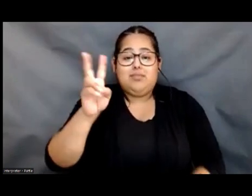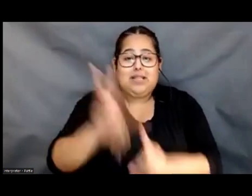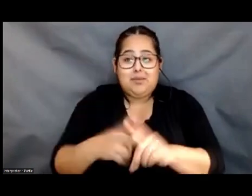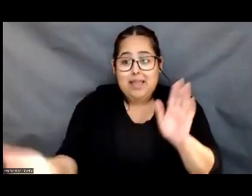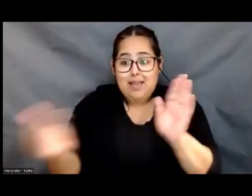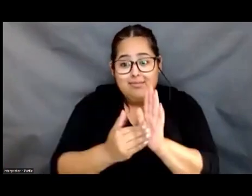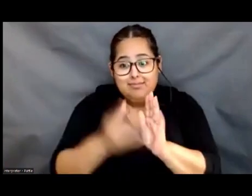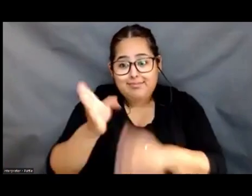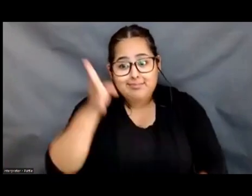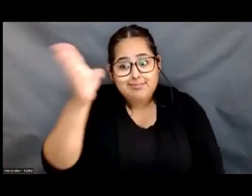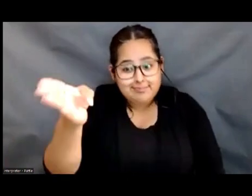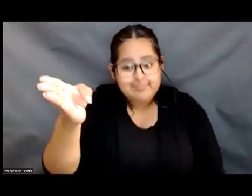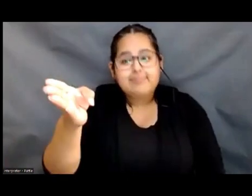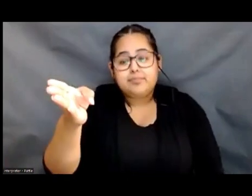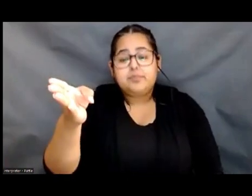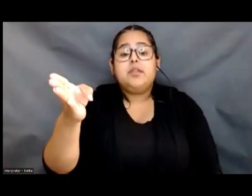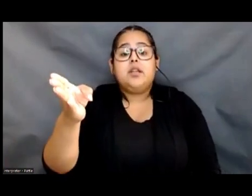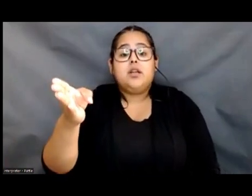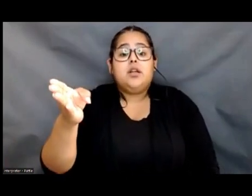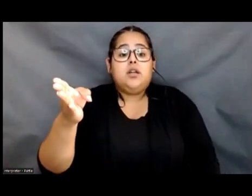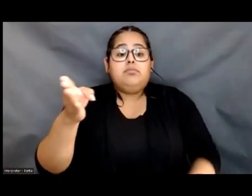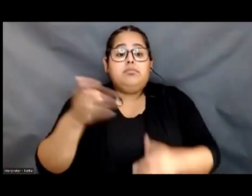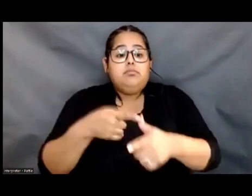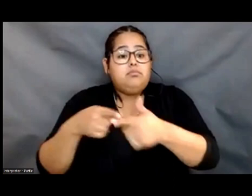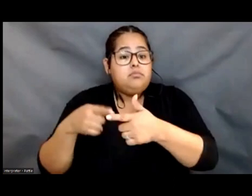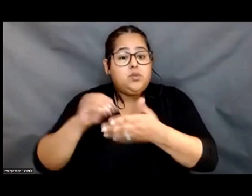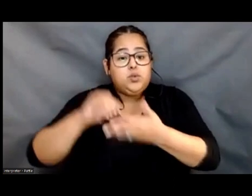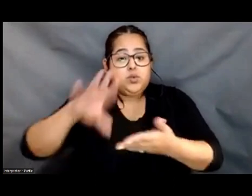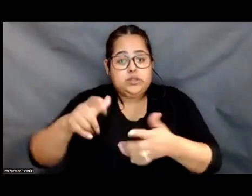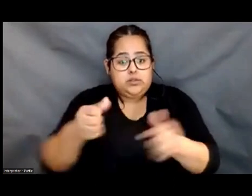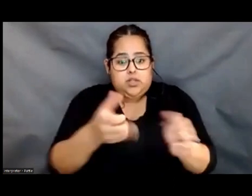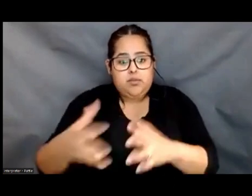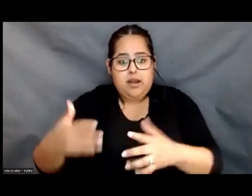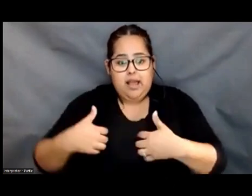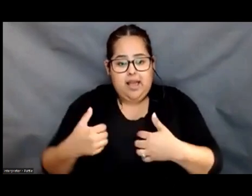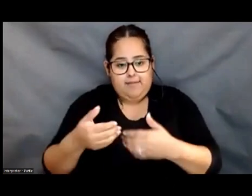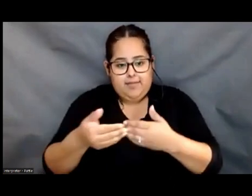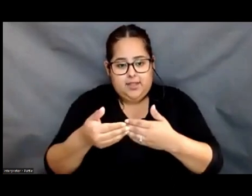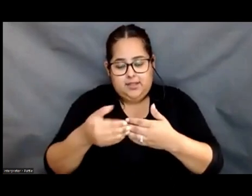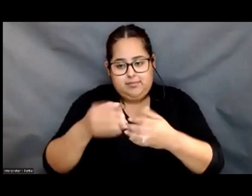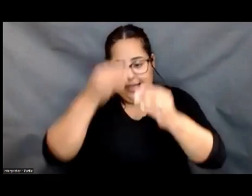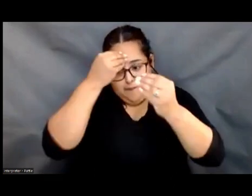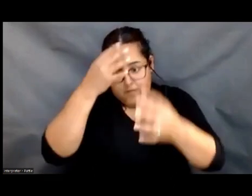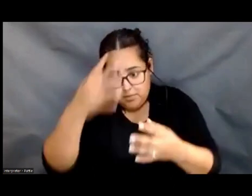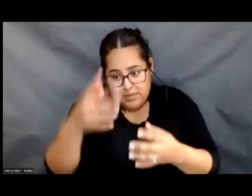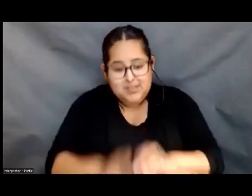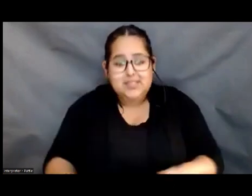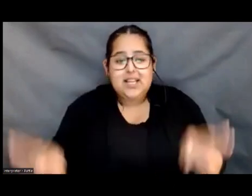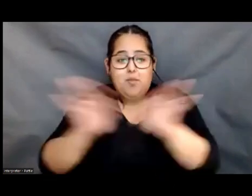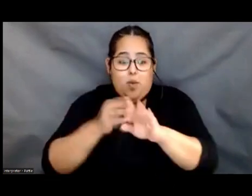me. And then have students prepared and have the following information prior to beginning